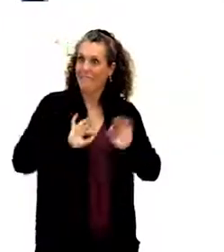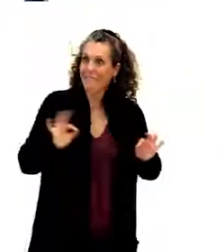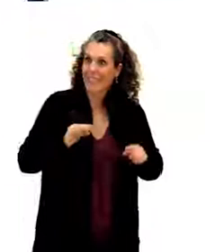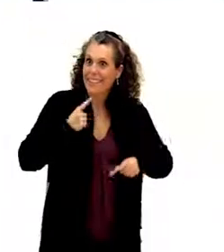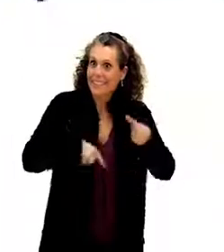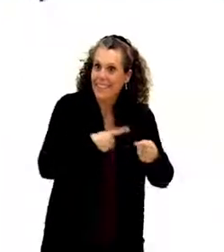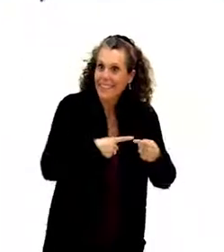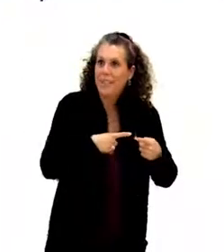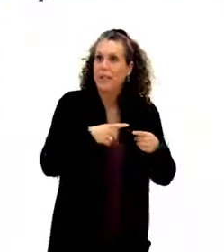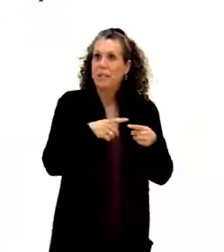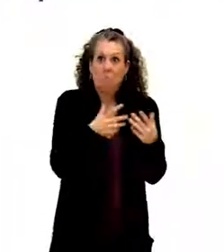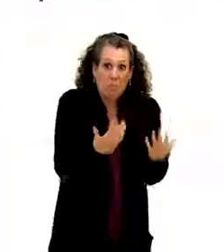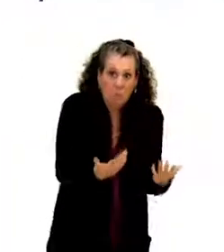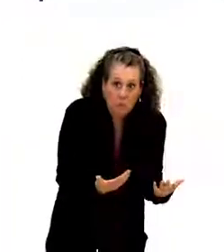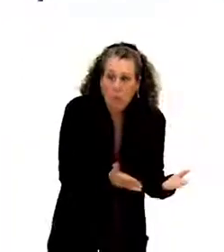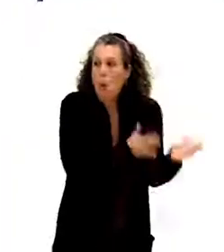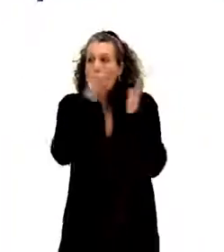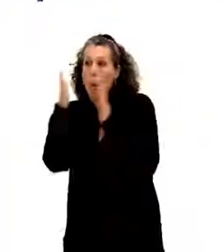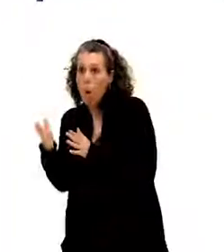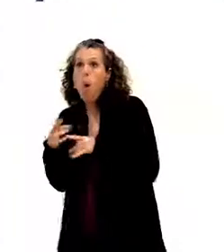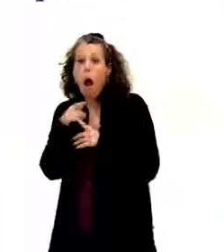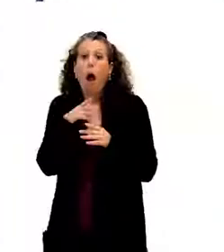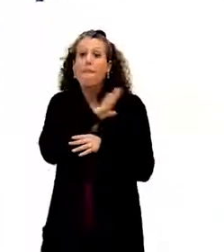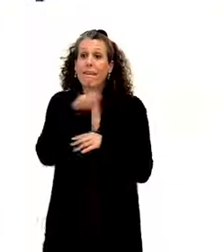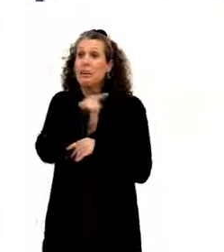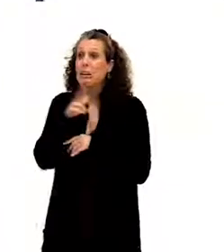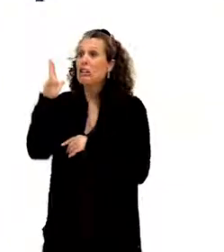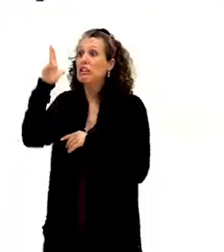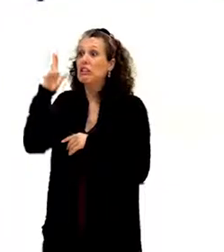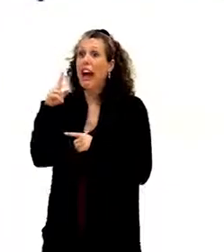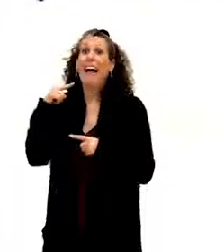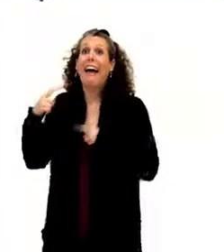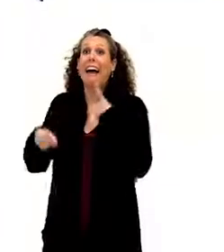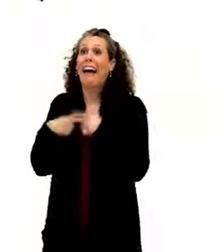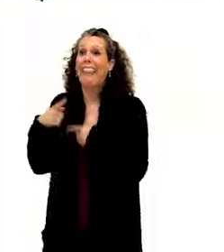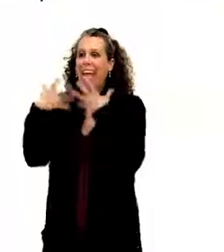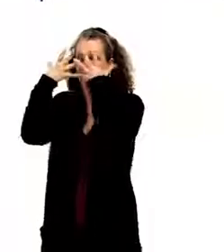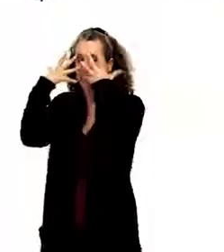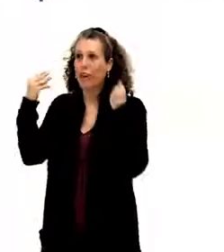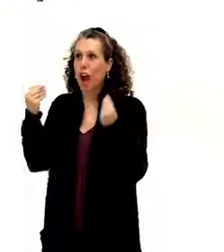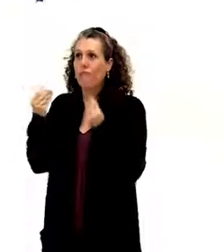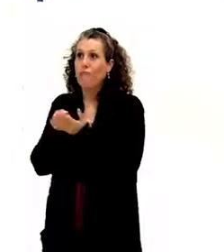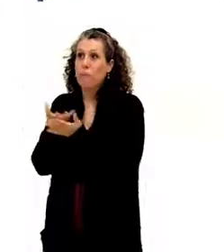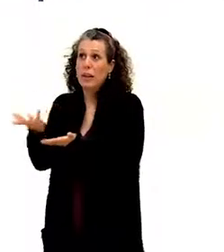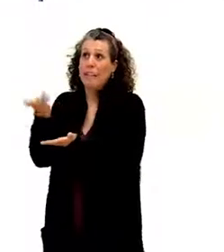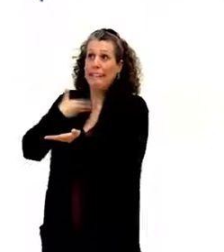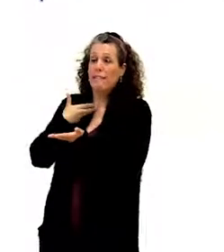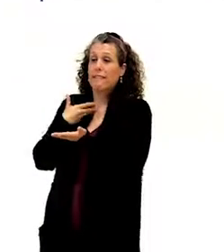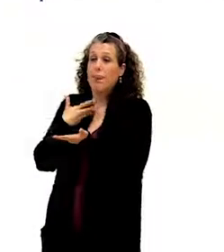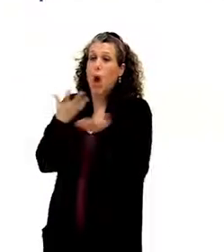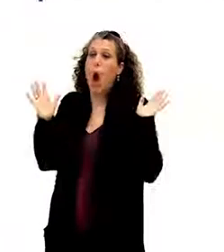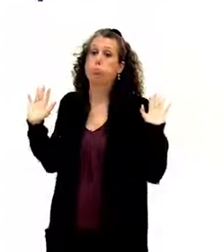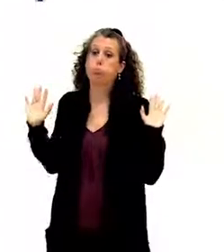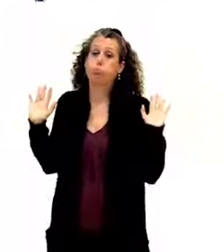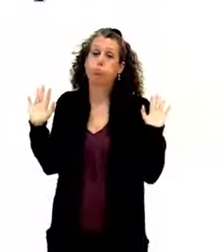minimum standard, or they have done something and they forgot to deliver the information. You take